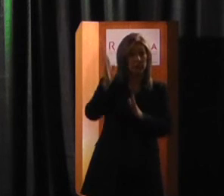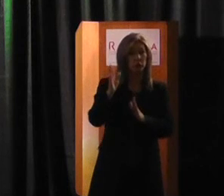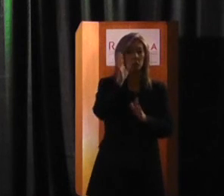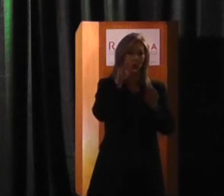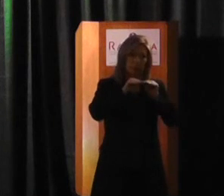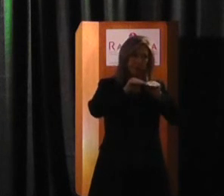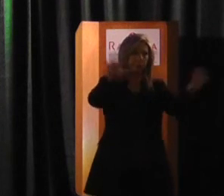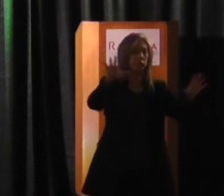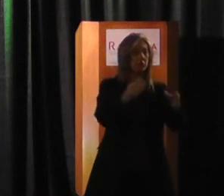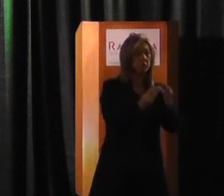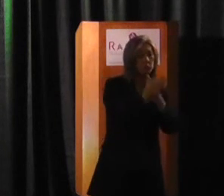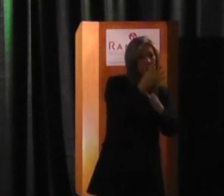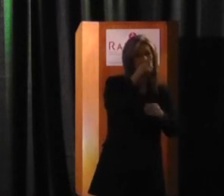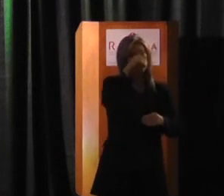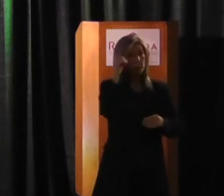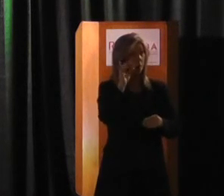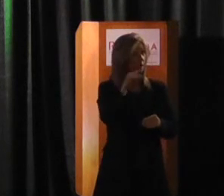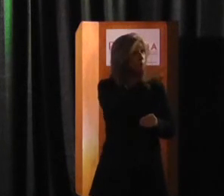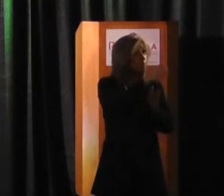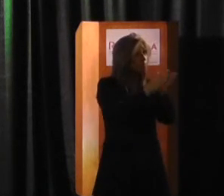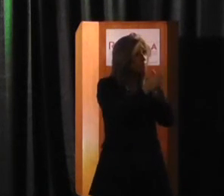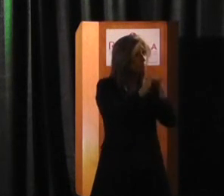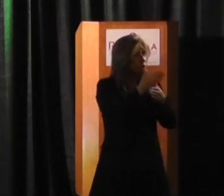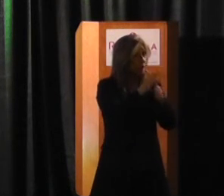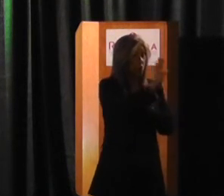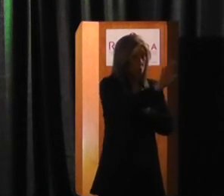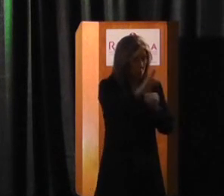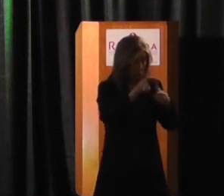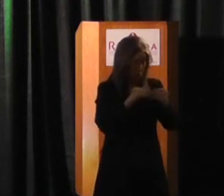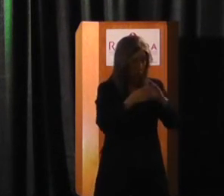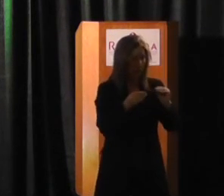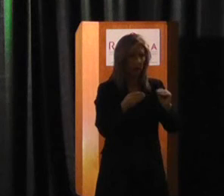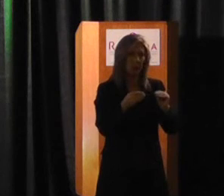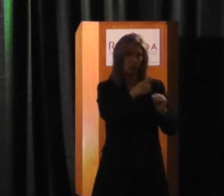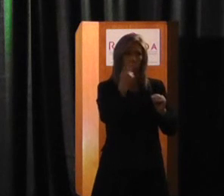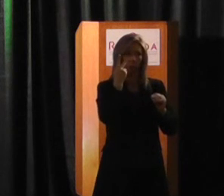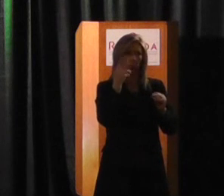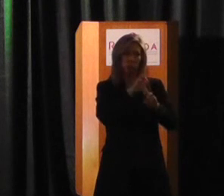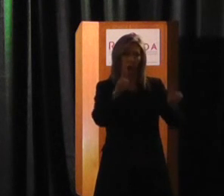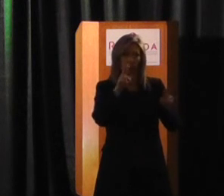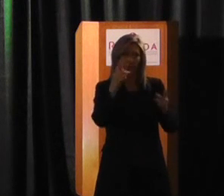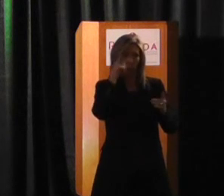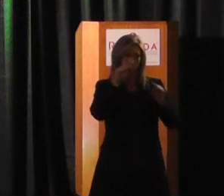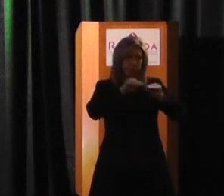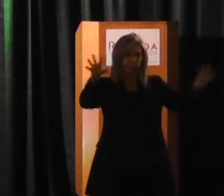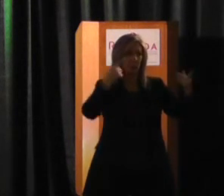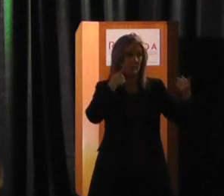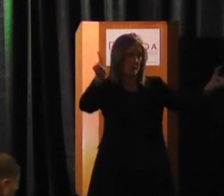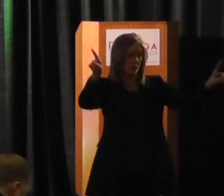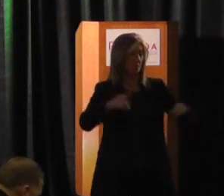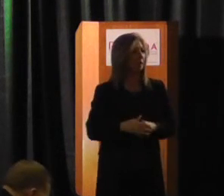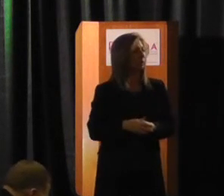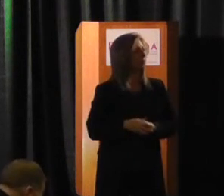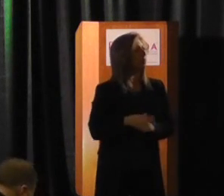late spring and late summer, so if you want to share your story, keep an eye out for that. Please join me in also thanking everyone who made this